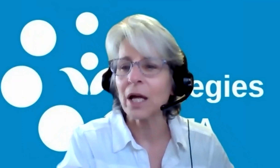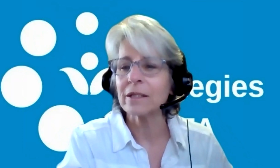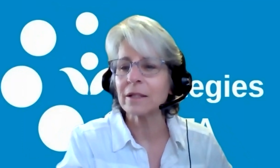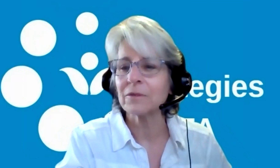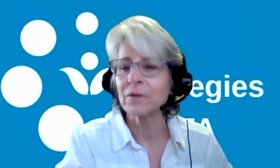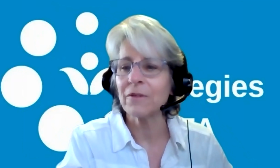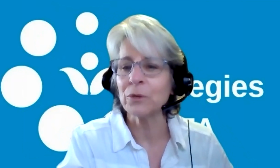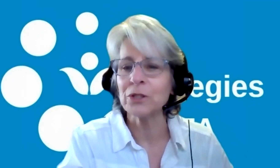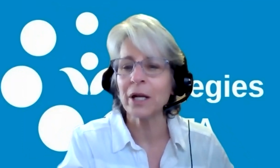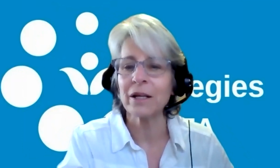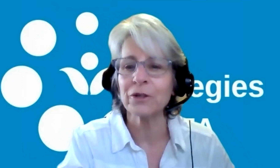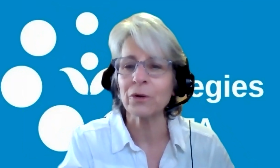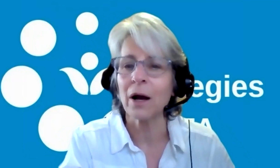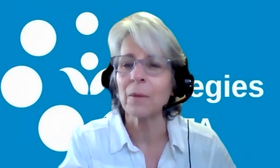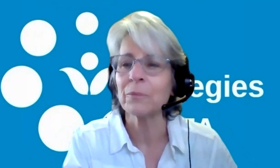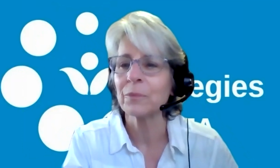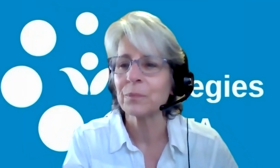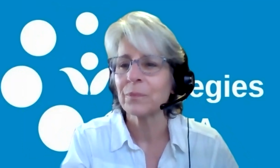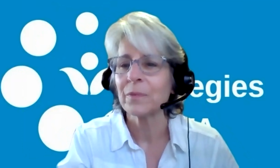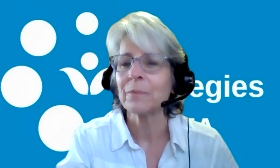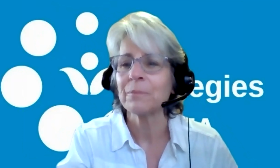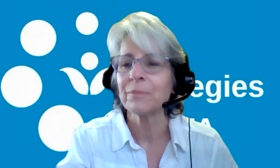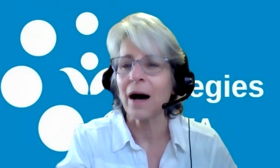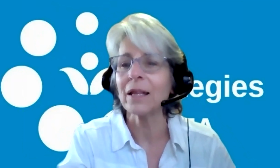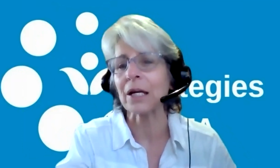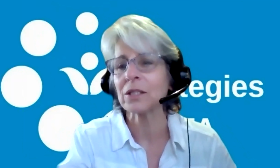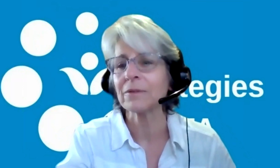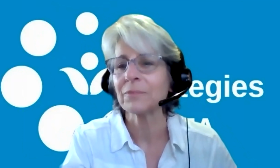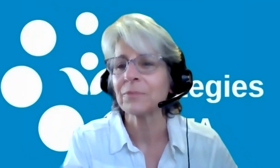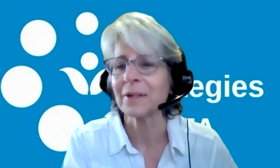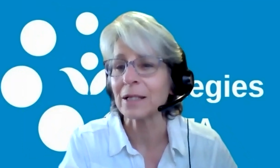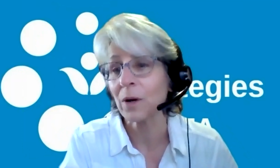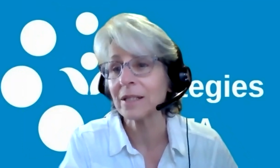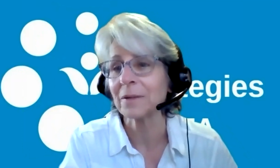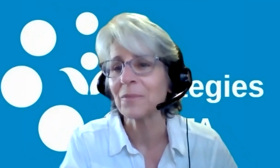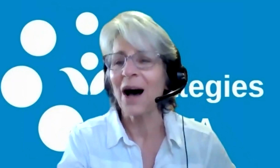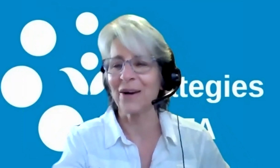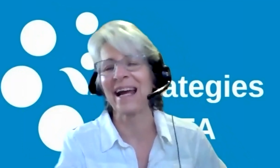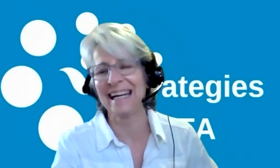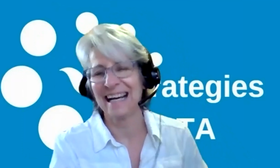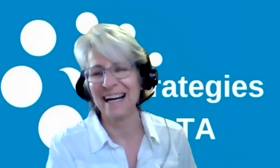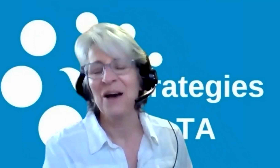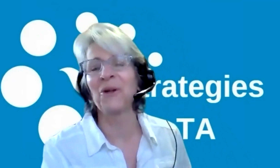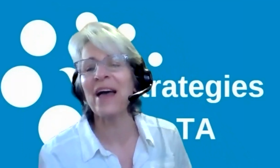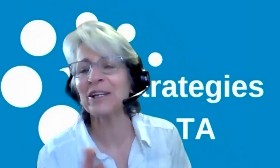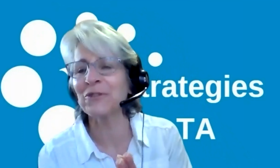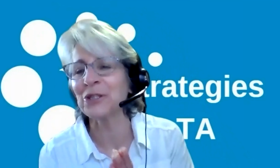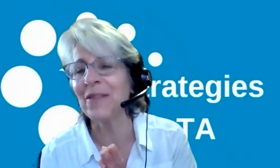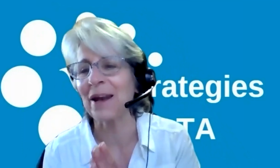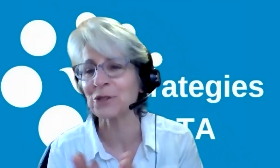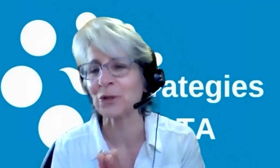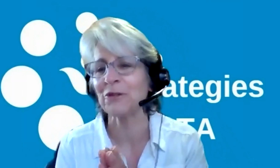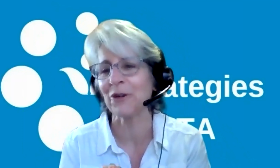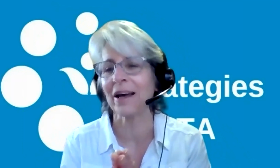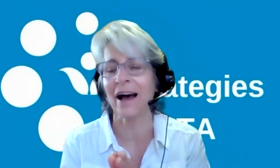if you liked it. And if you would do it at your, I liked it. That's why I did it. All right. Well, thank you for doing